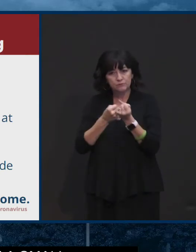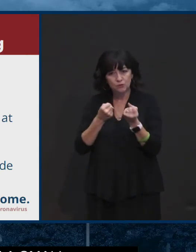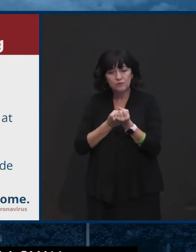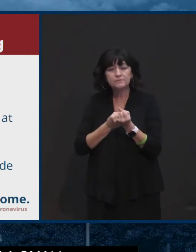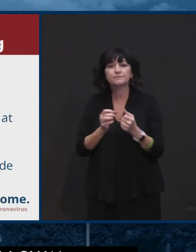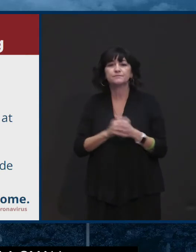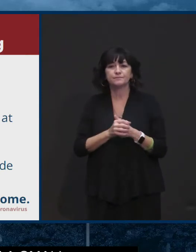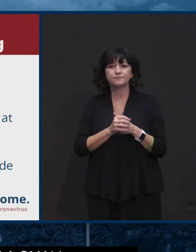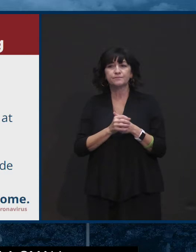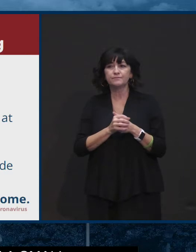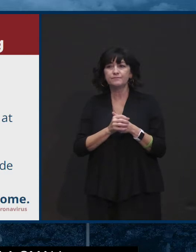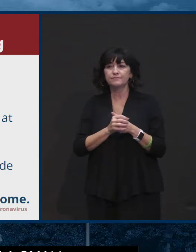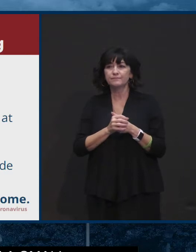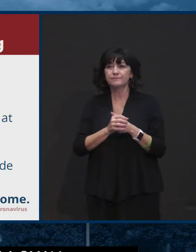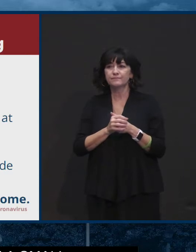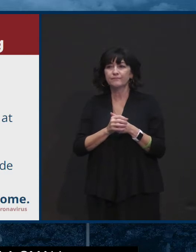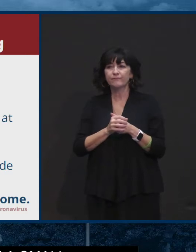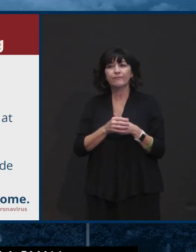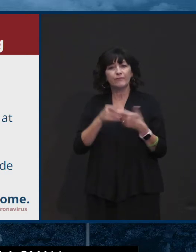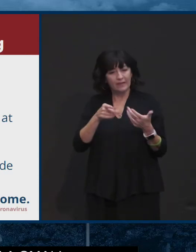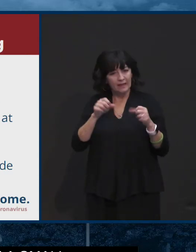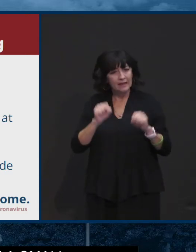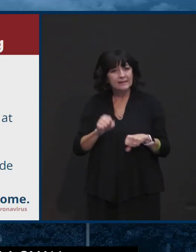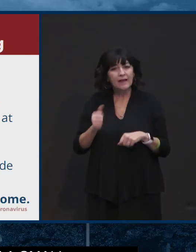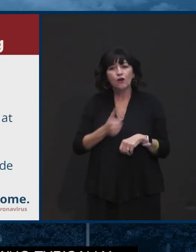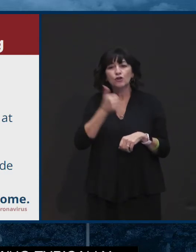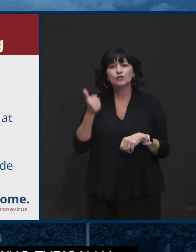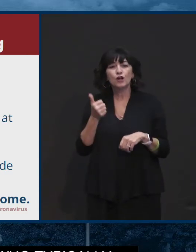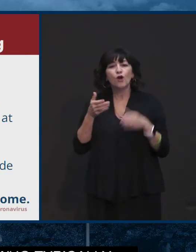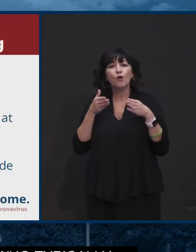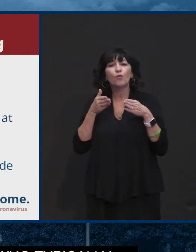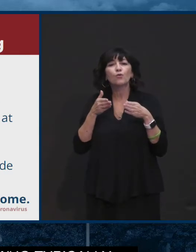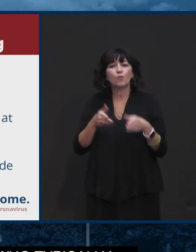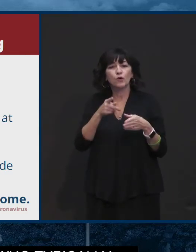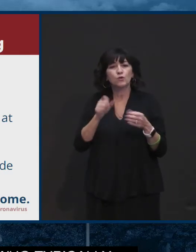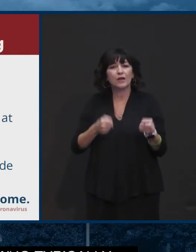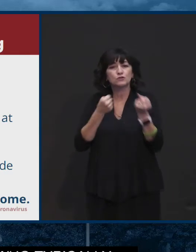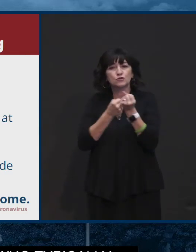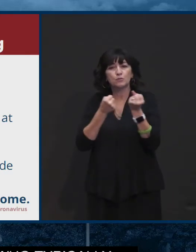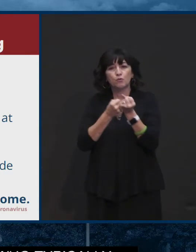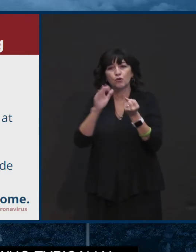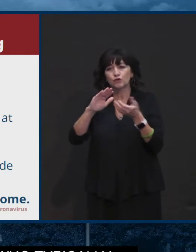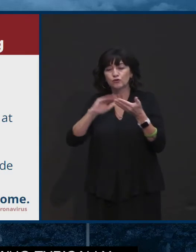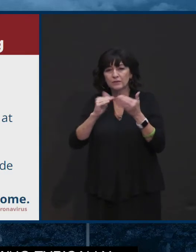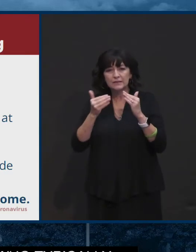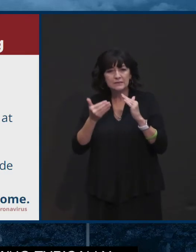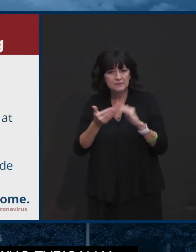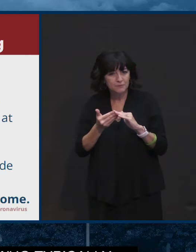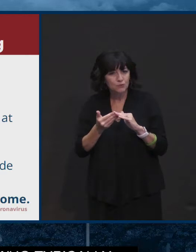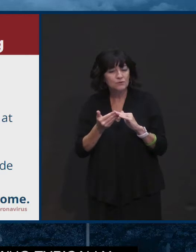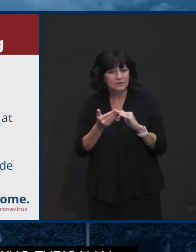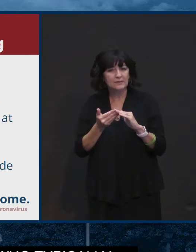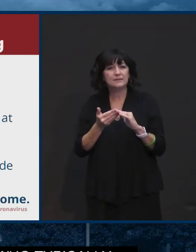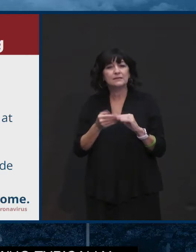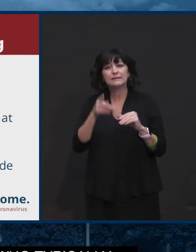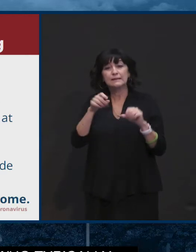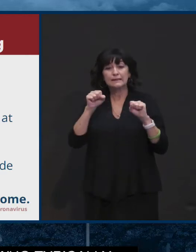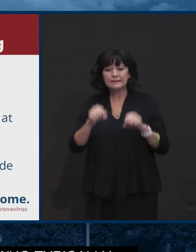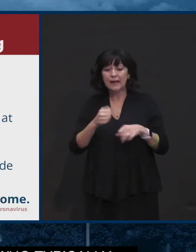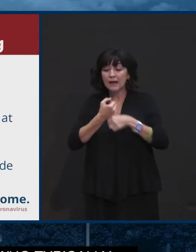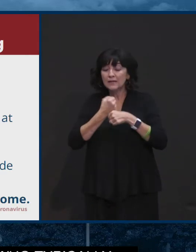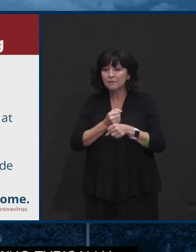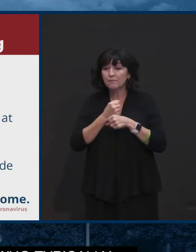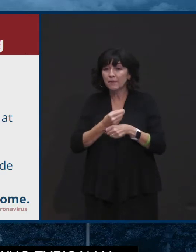or other ways that they support their community, you can perhaps get together and make